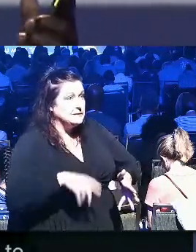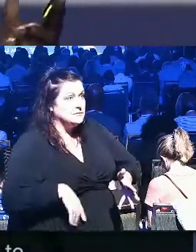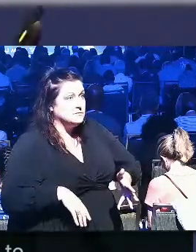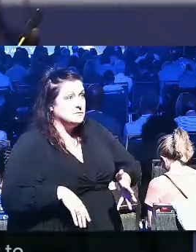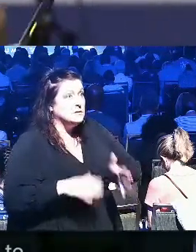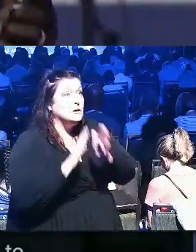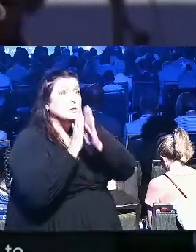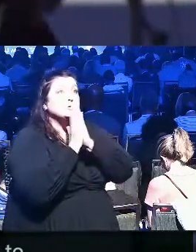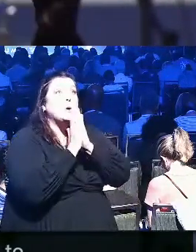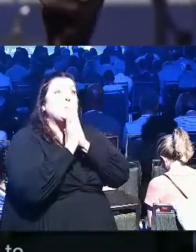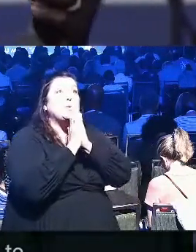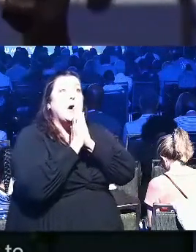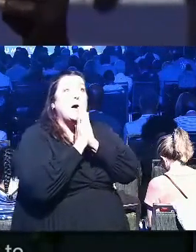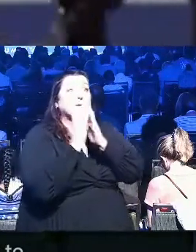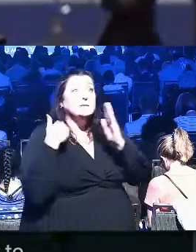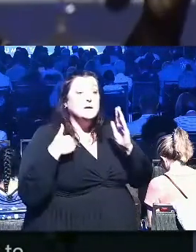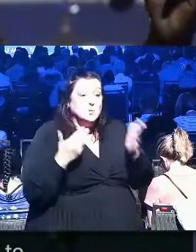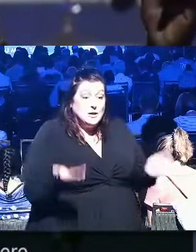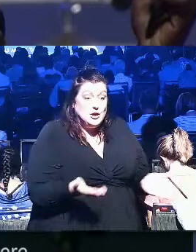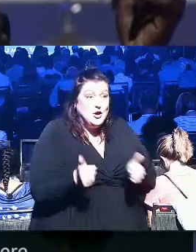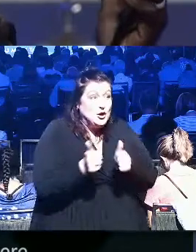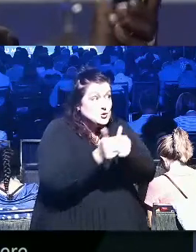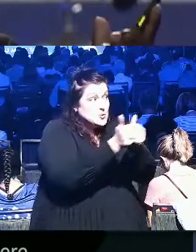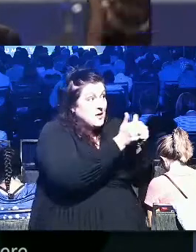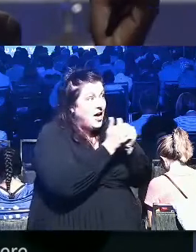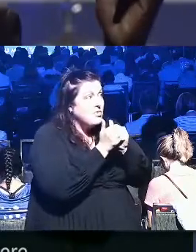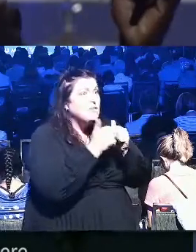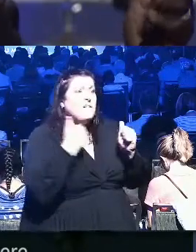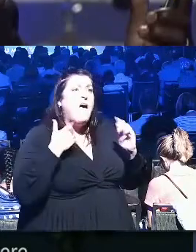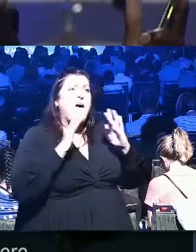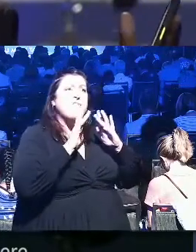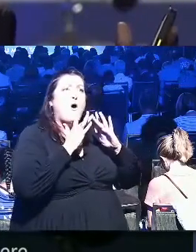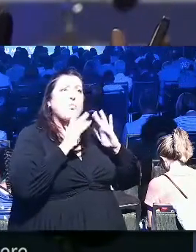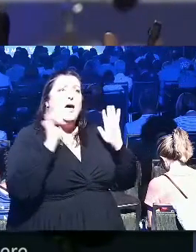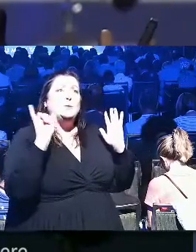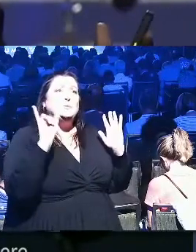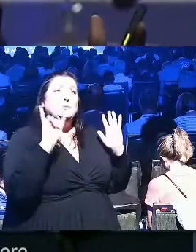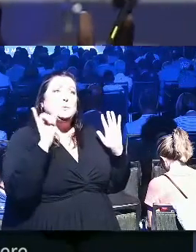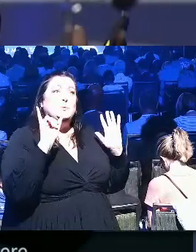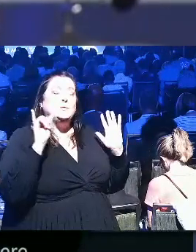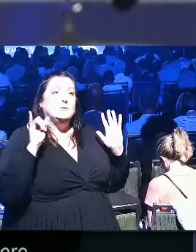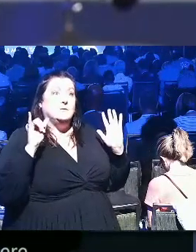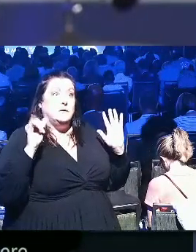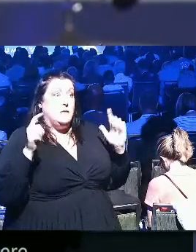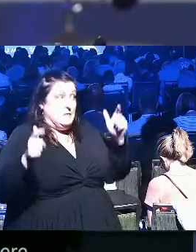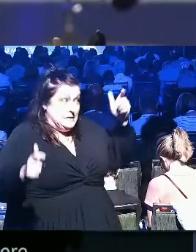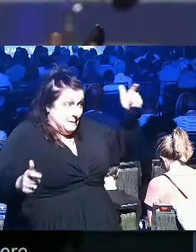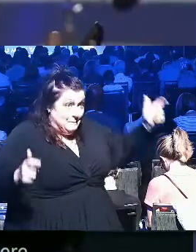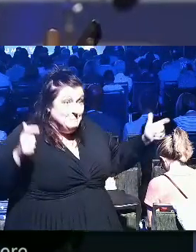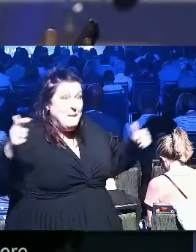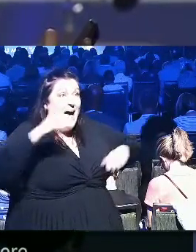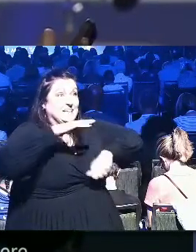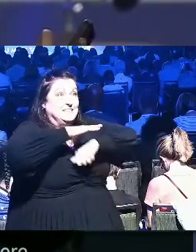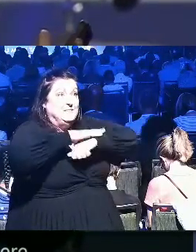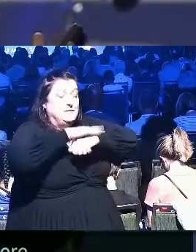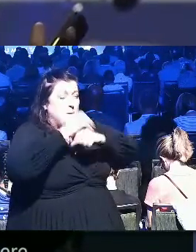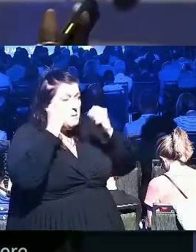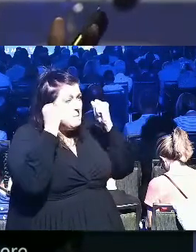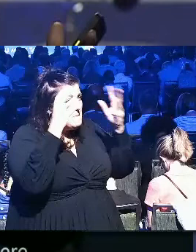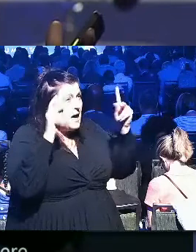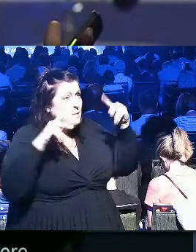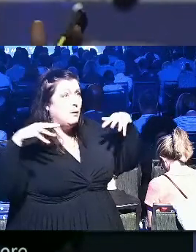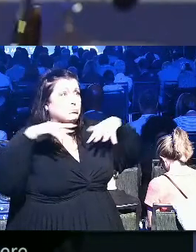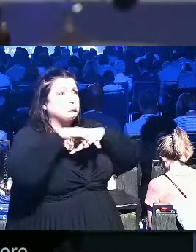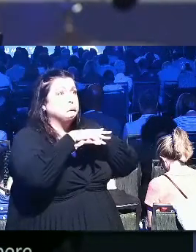we are here together and online, as we sit around this massive fellowship table, that we